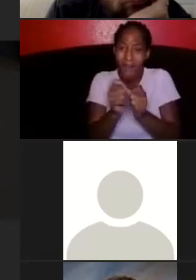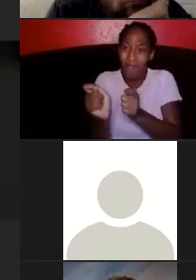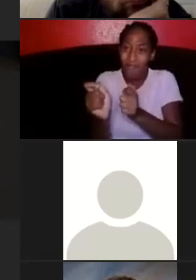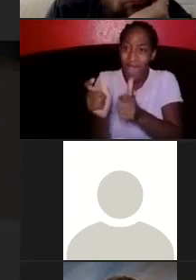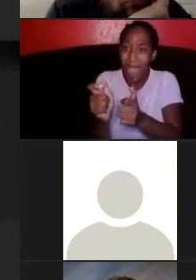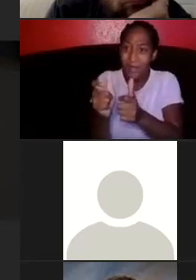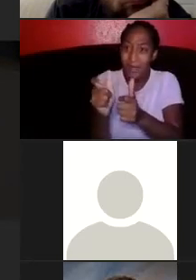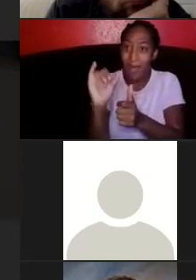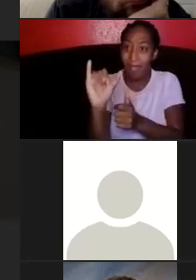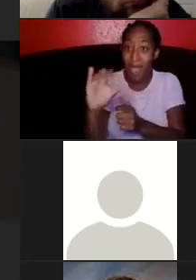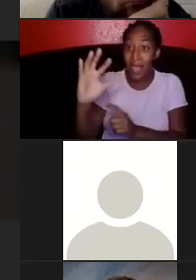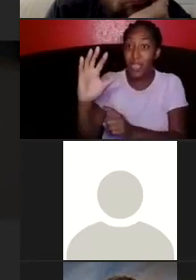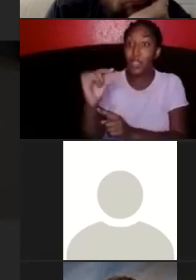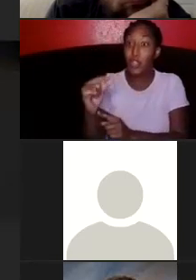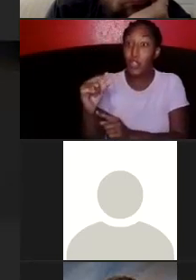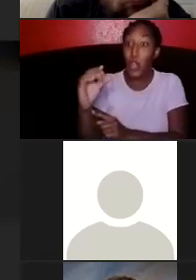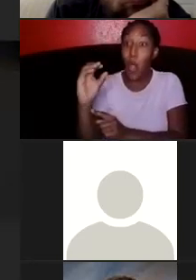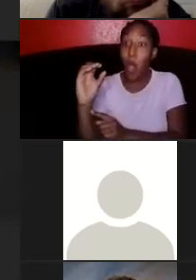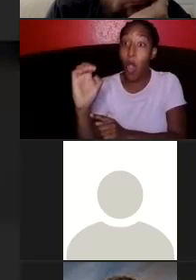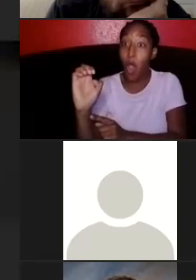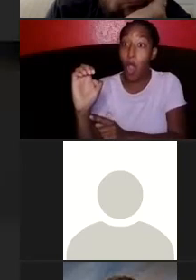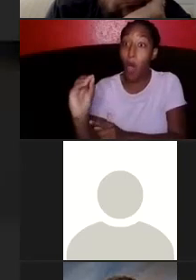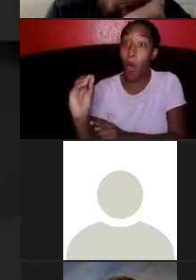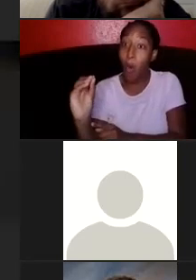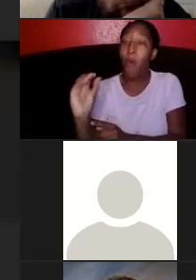satellite is orbiting the Earth.